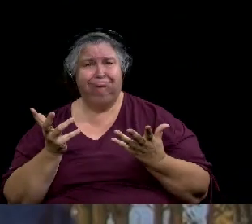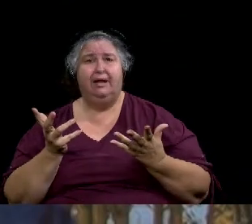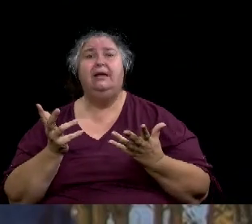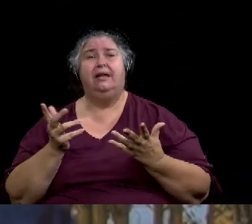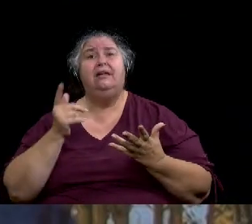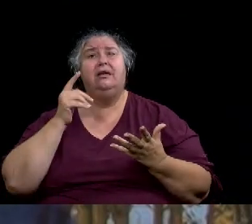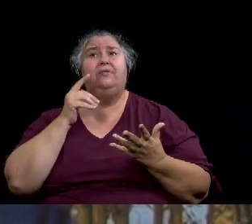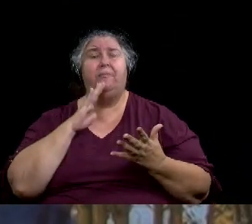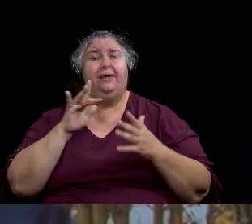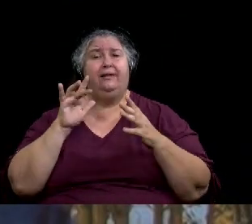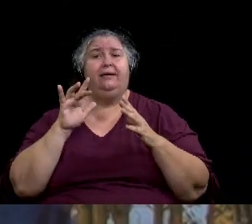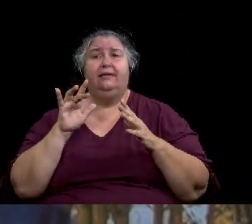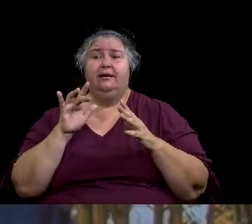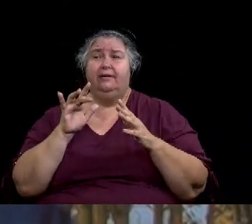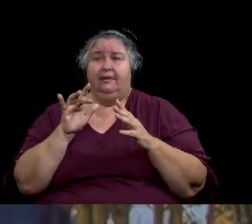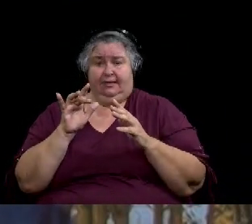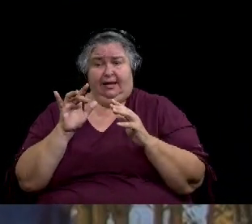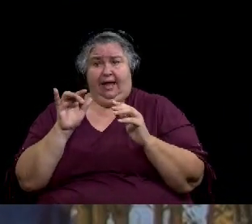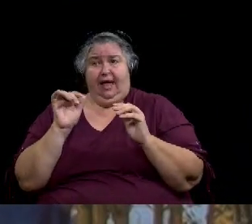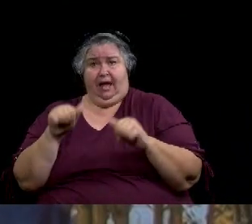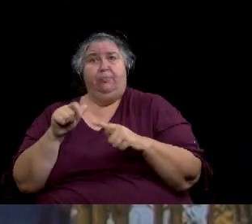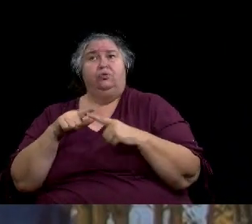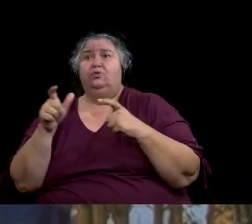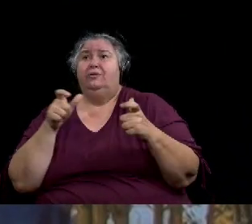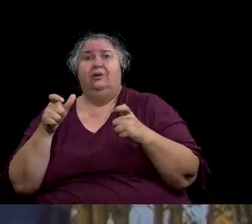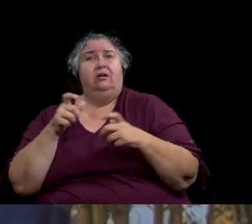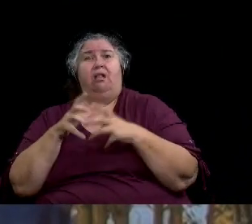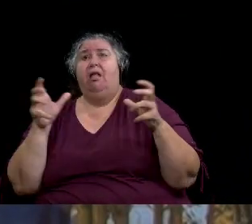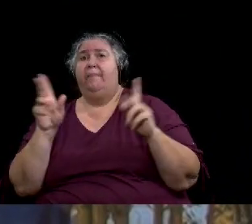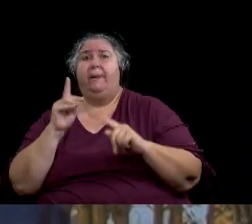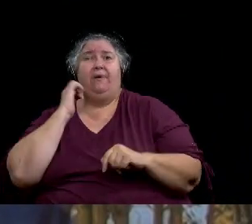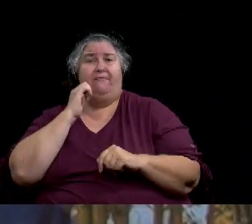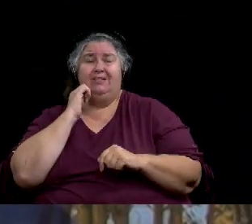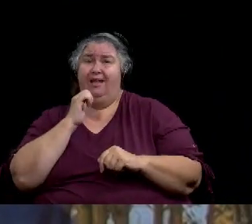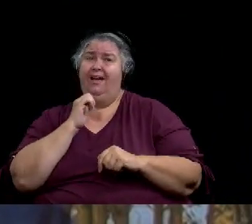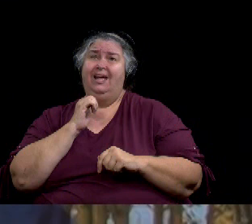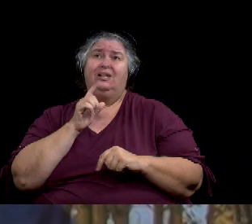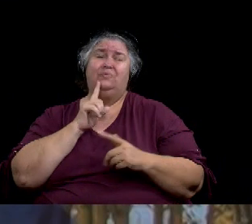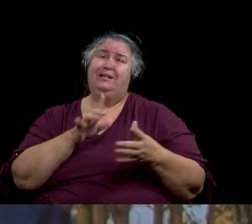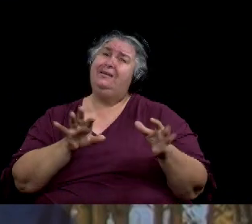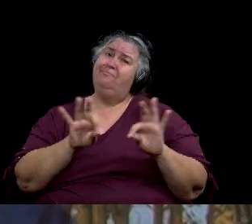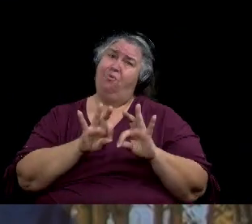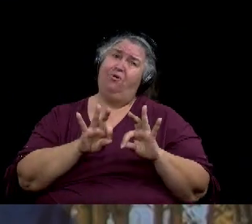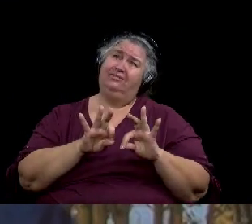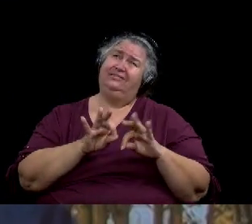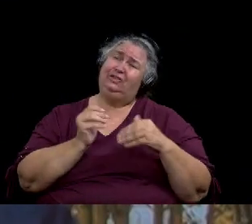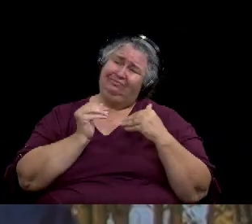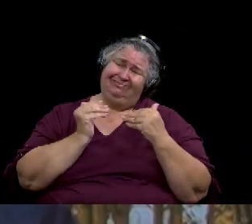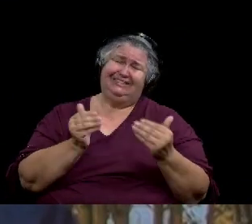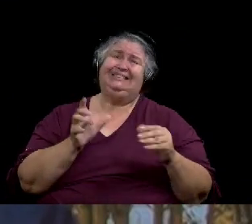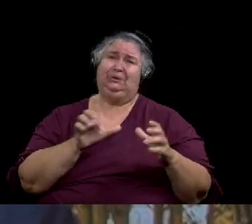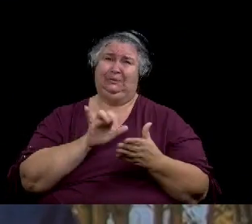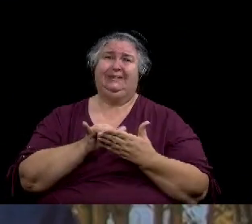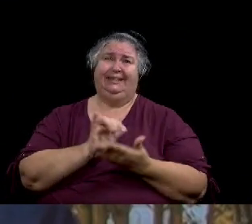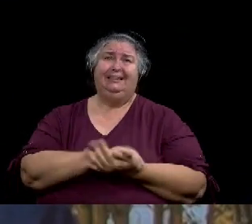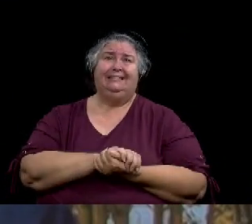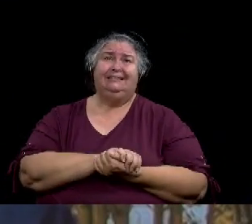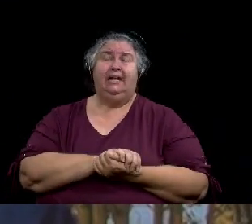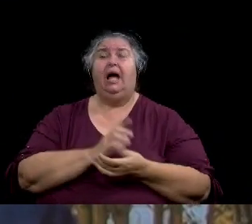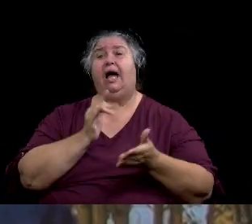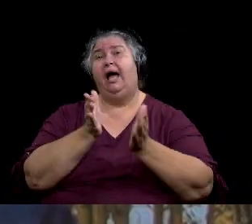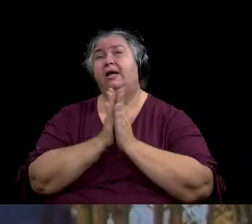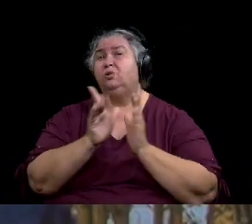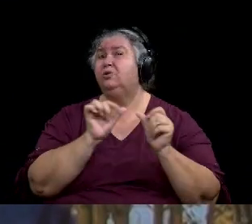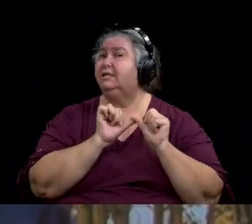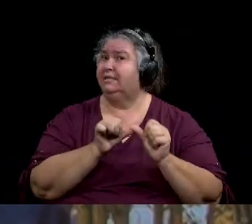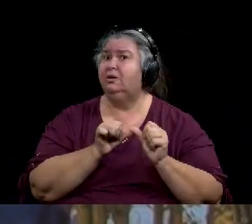going to be capable of handling a lot of people every day, and really important for you to take advantage of that. I ask that you continue